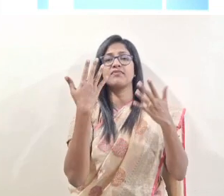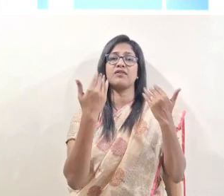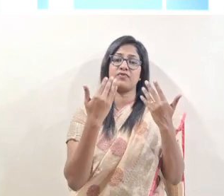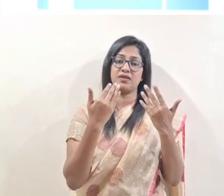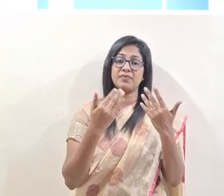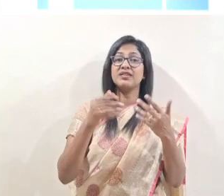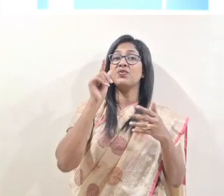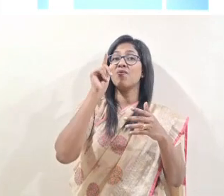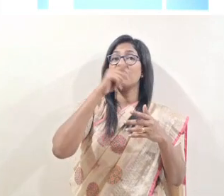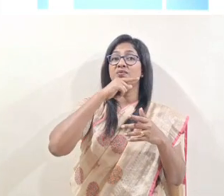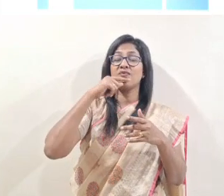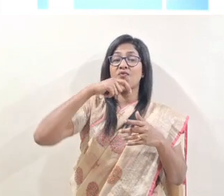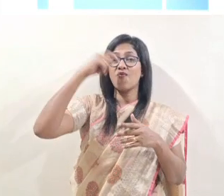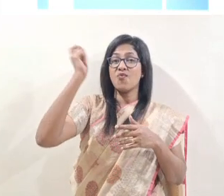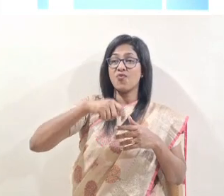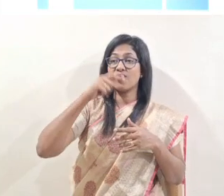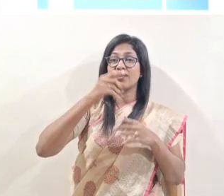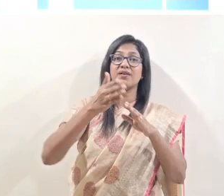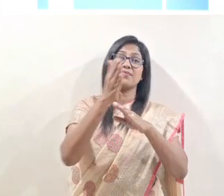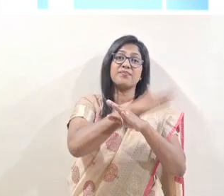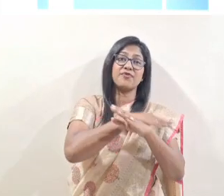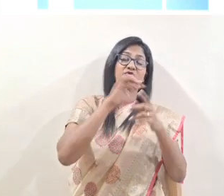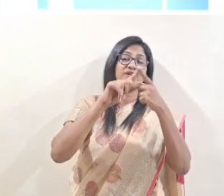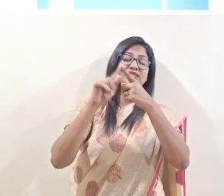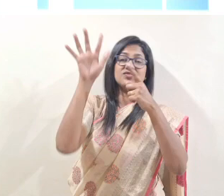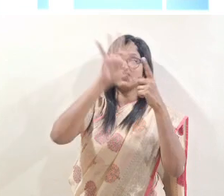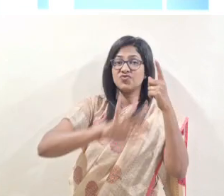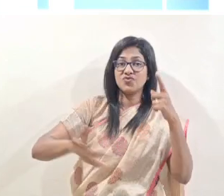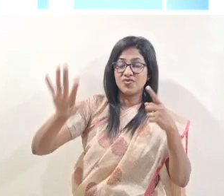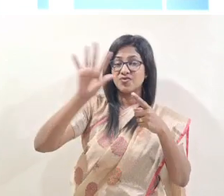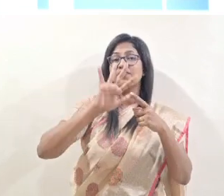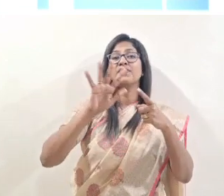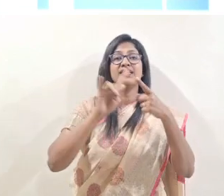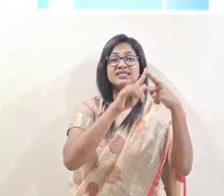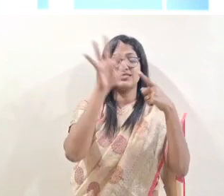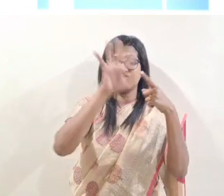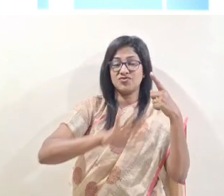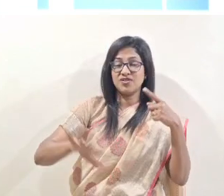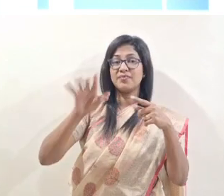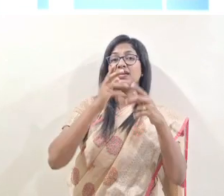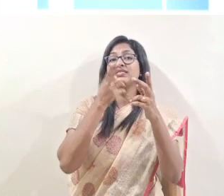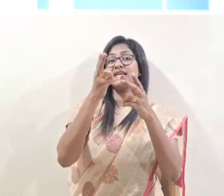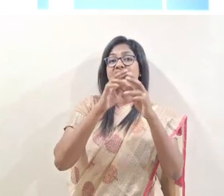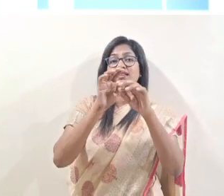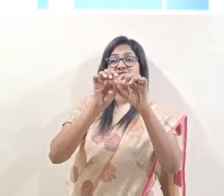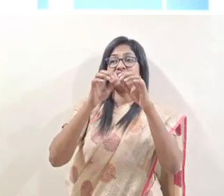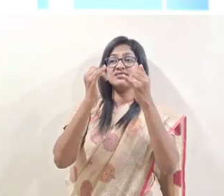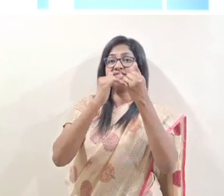post-Ukraine war, DDoS attack on East European railways have been reported, mostly affecting their ticketing services.